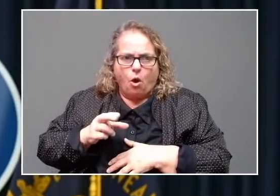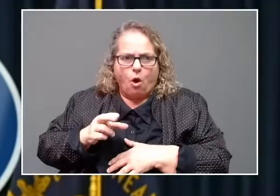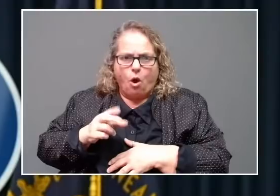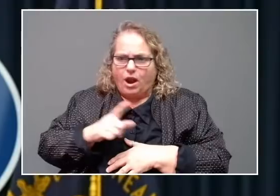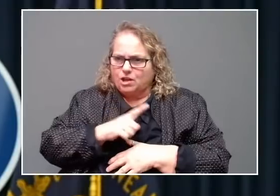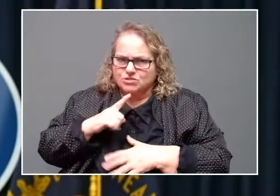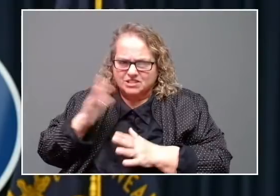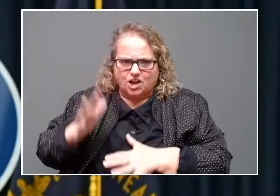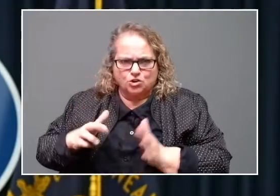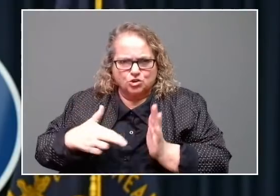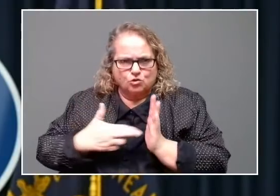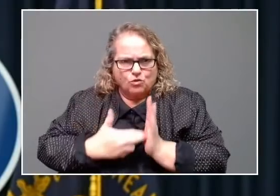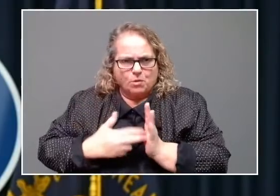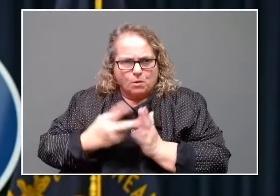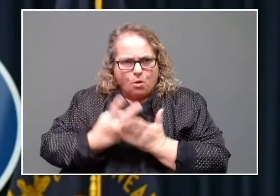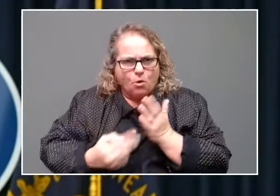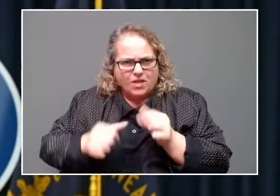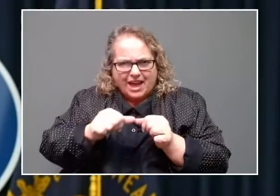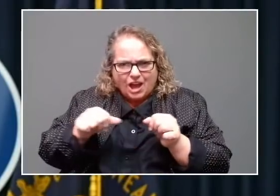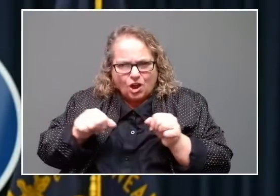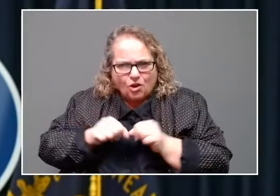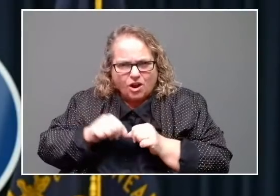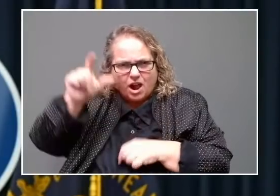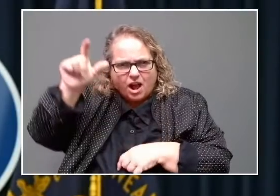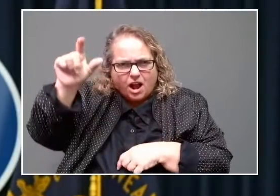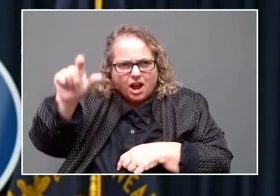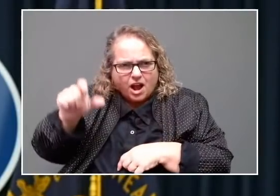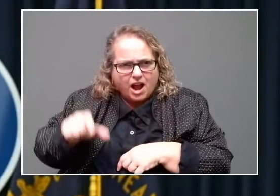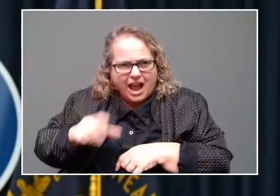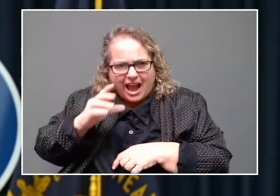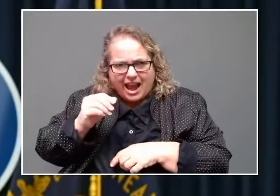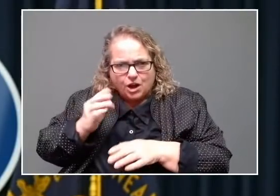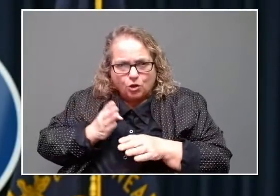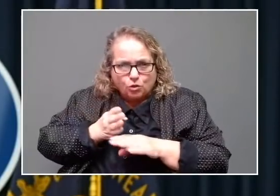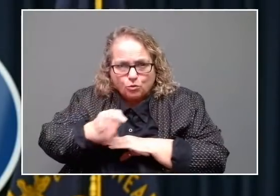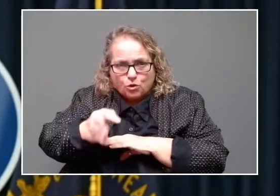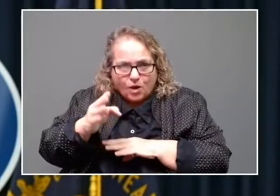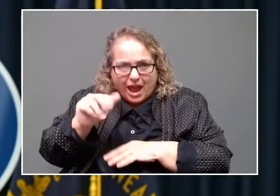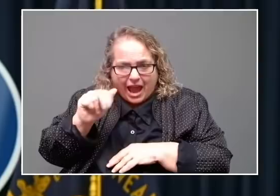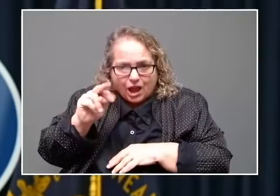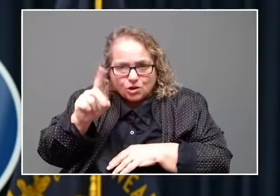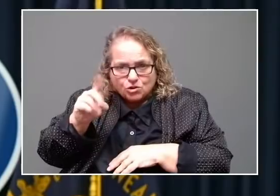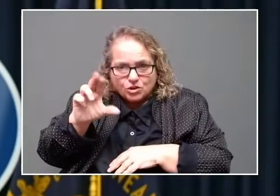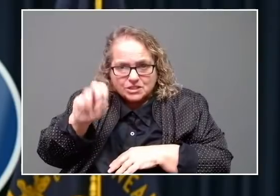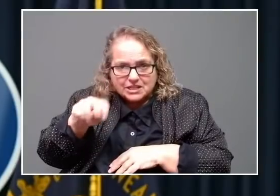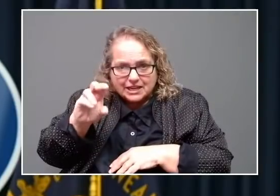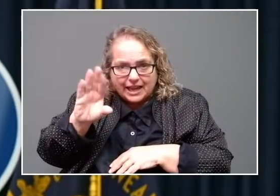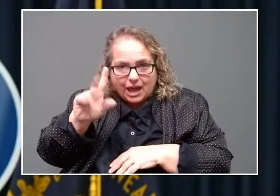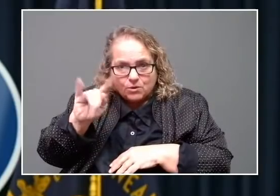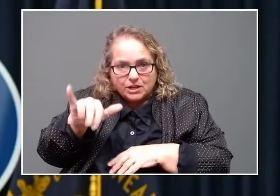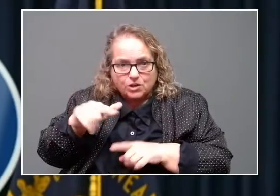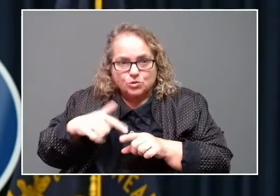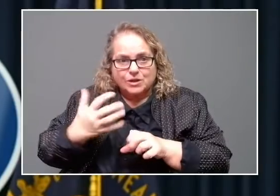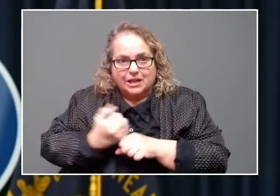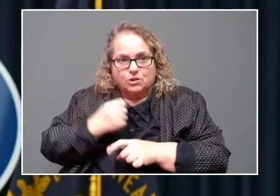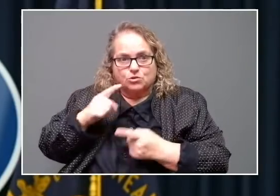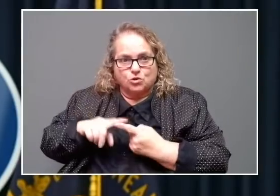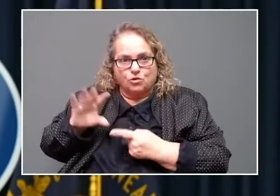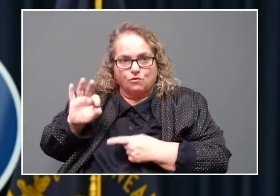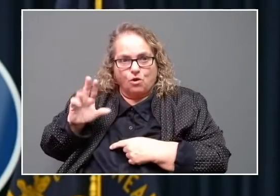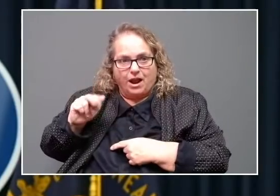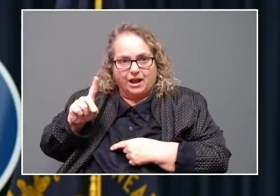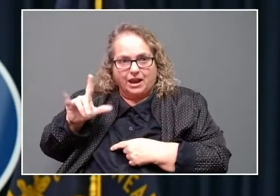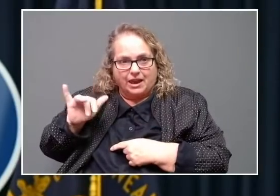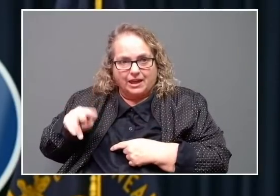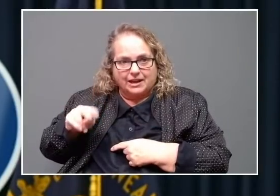of those areas, and the way it cut through Anderson County just to get to Franklin County, and not to have Anderson County, again,